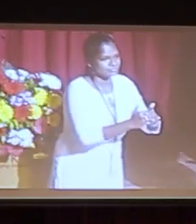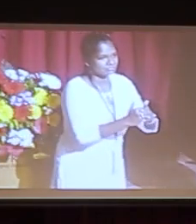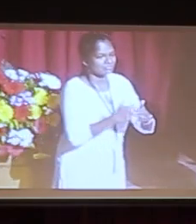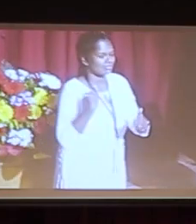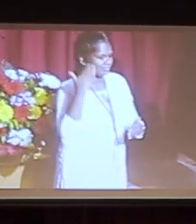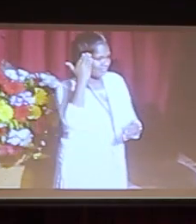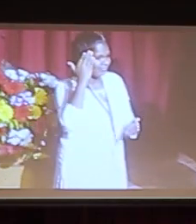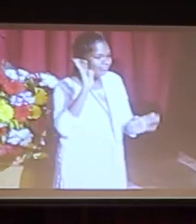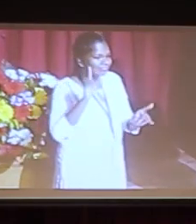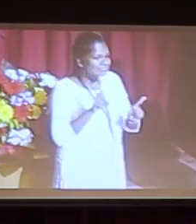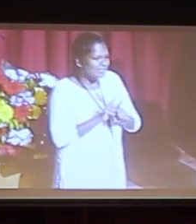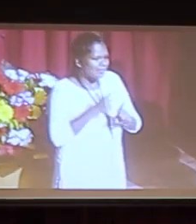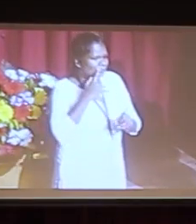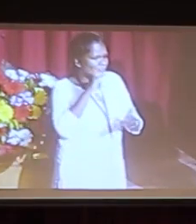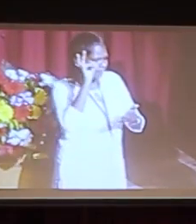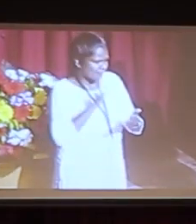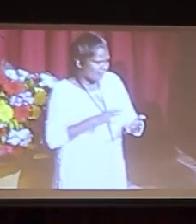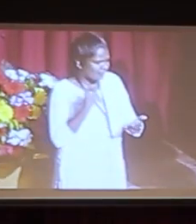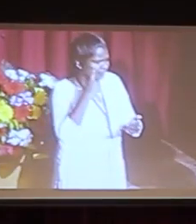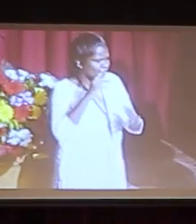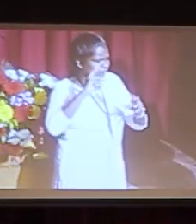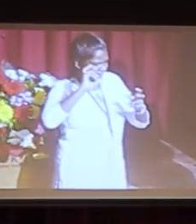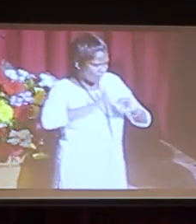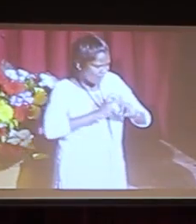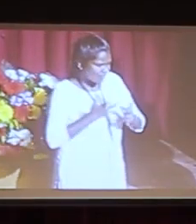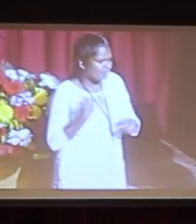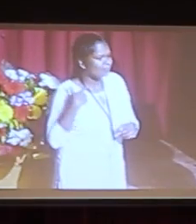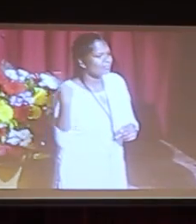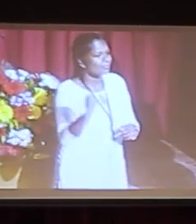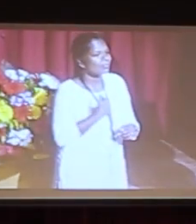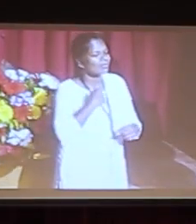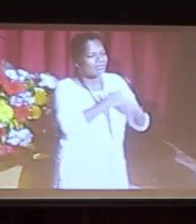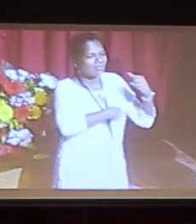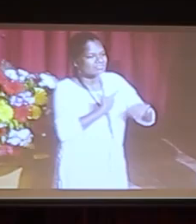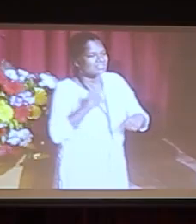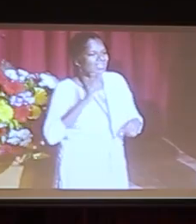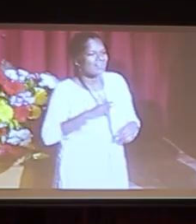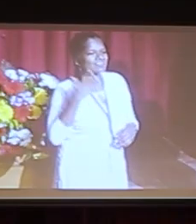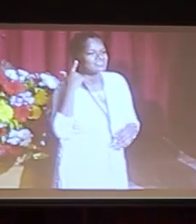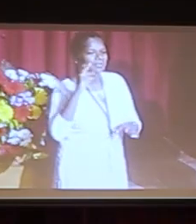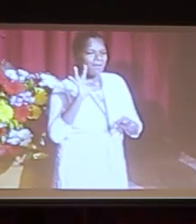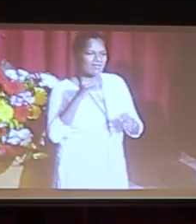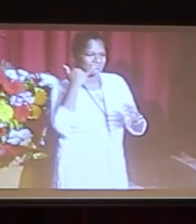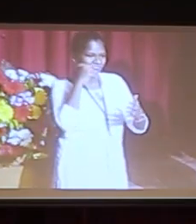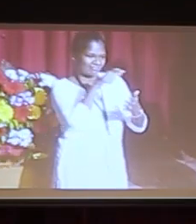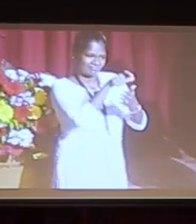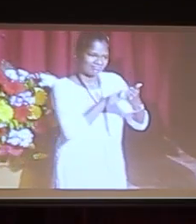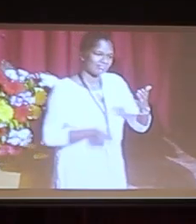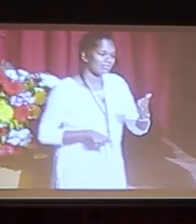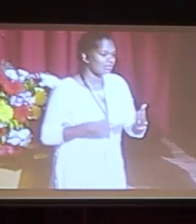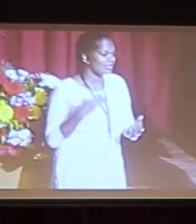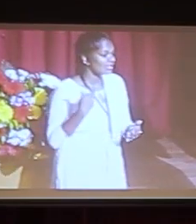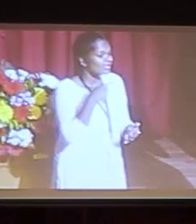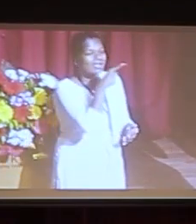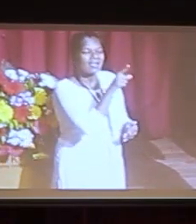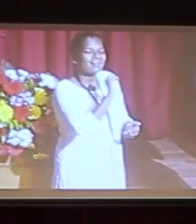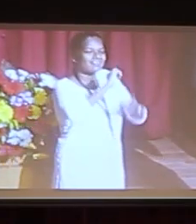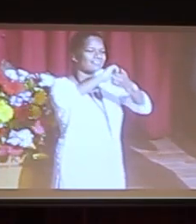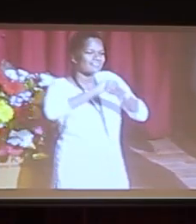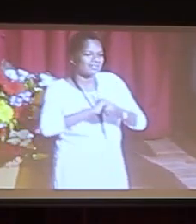don't think this should really be a problem. But we always have the smartphone. And this friend of